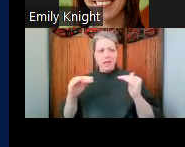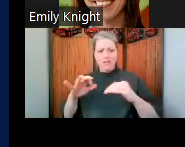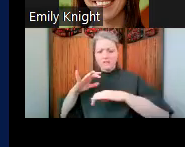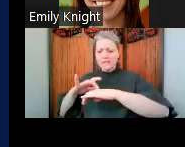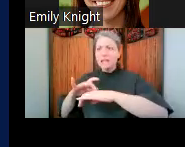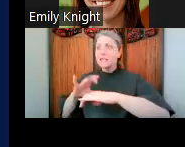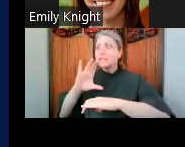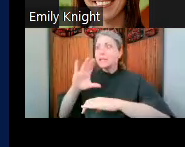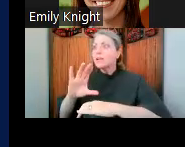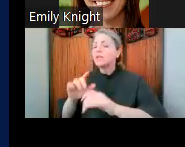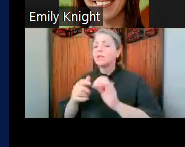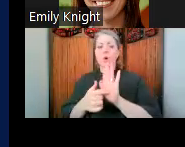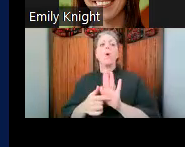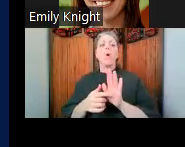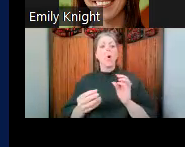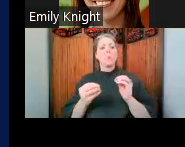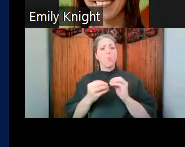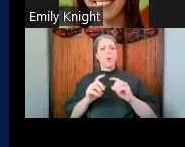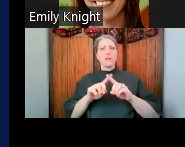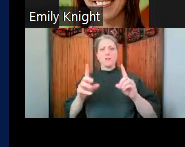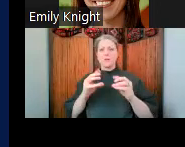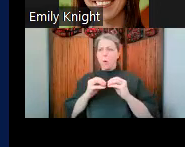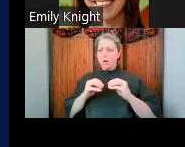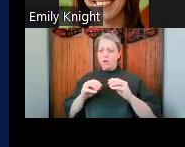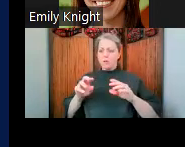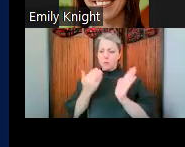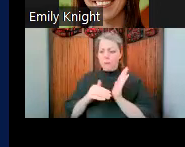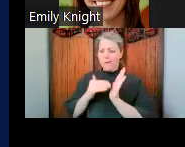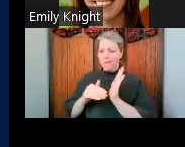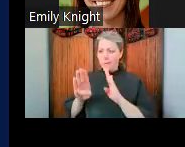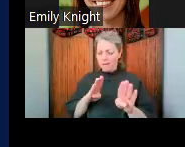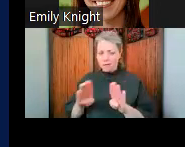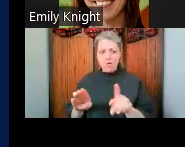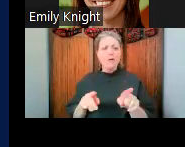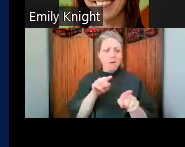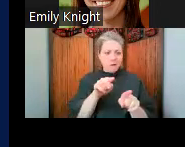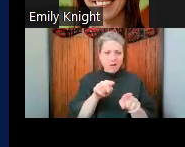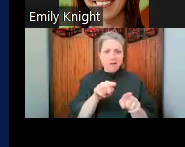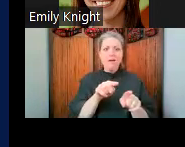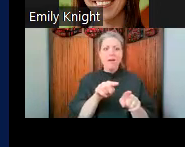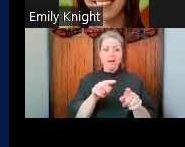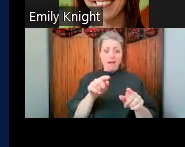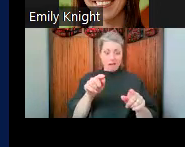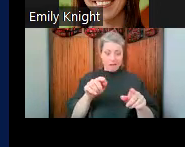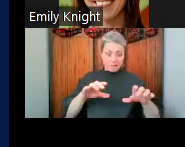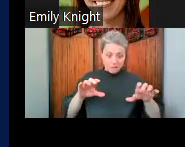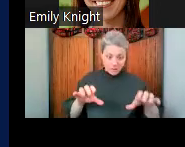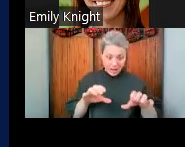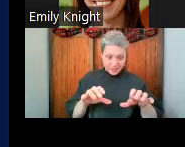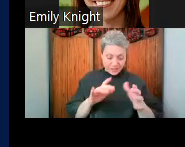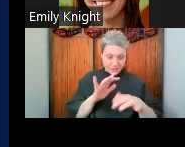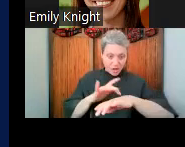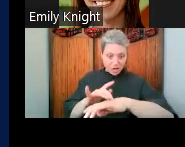more repetitive behaviors. So this tactile seeking and active touch has been shown to play this kind of